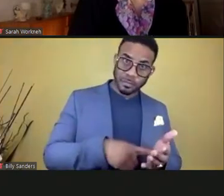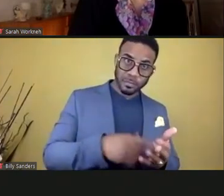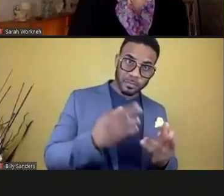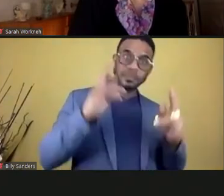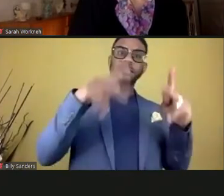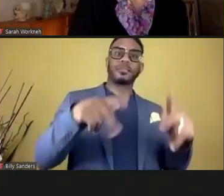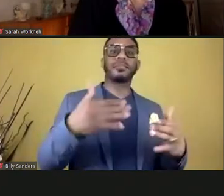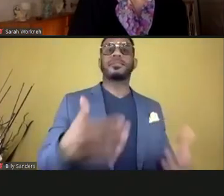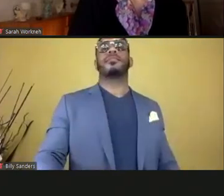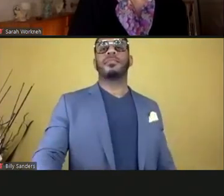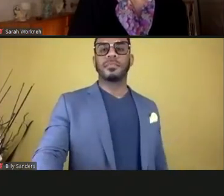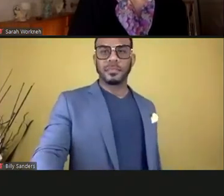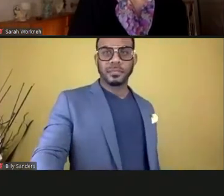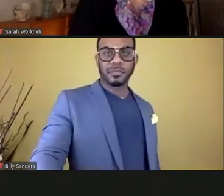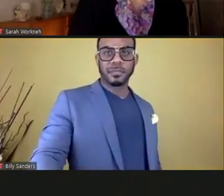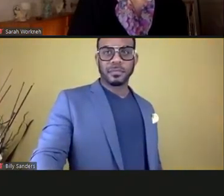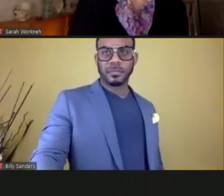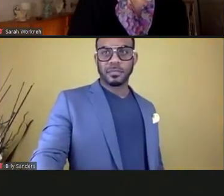this thing.